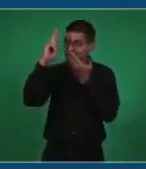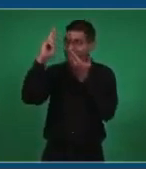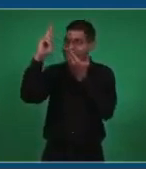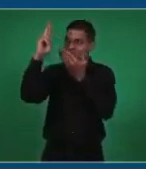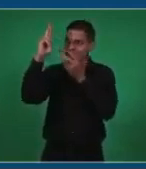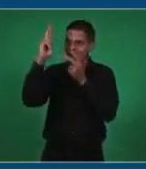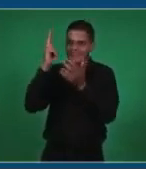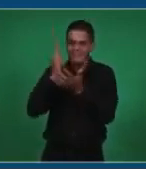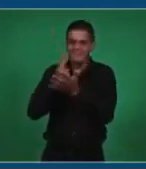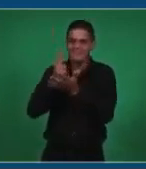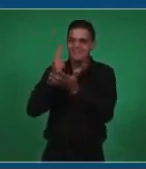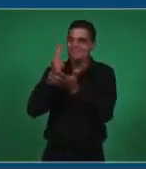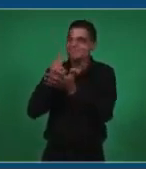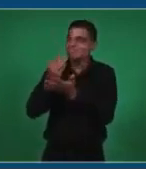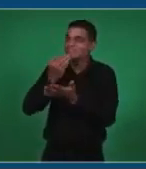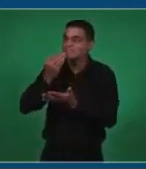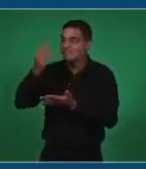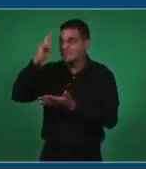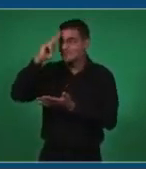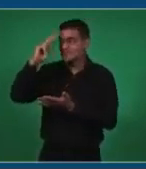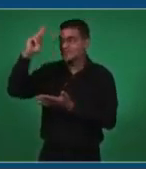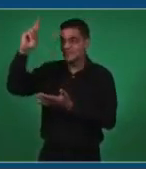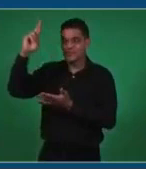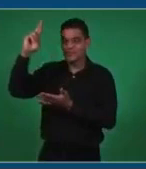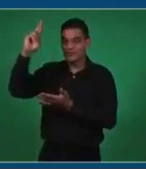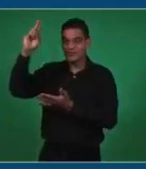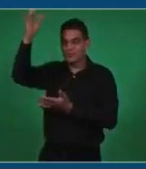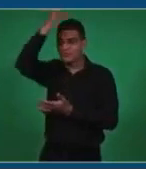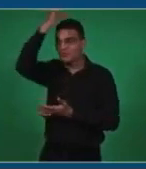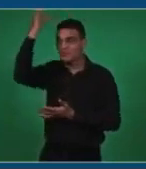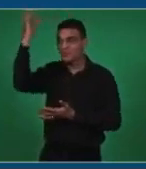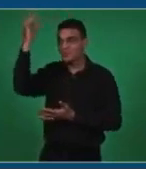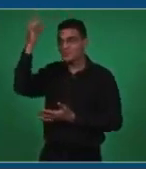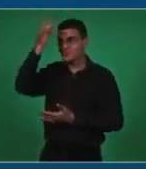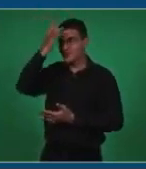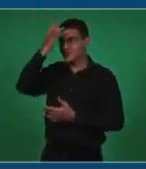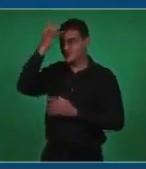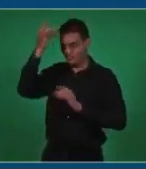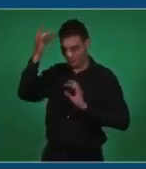I adore you, and I plead to you,